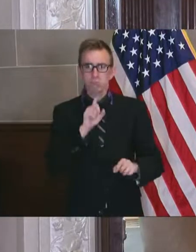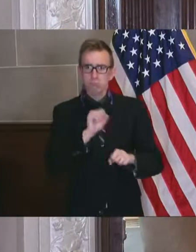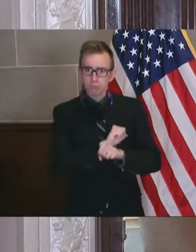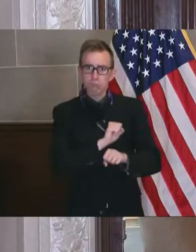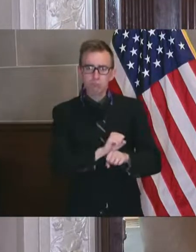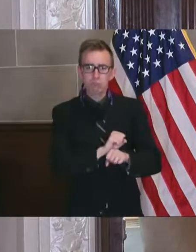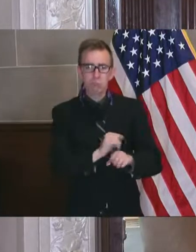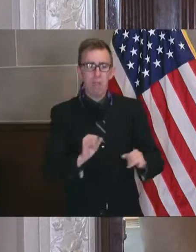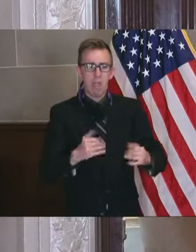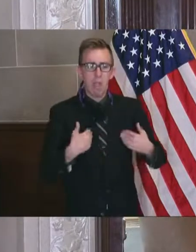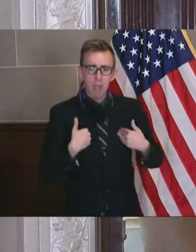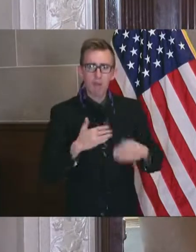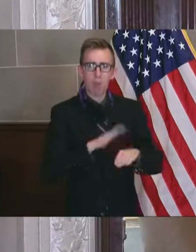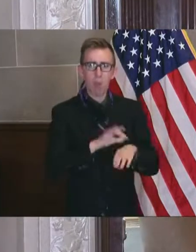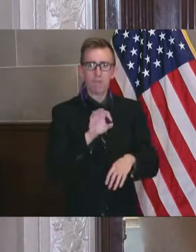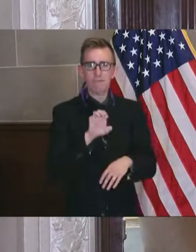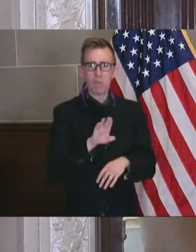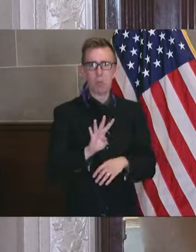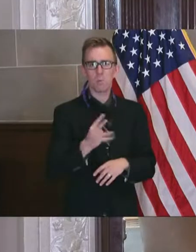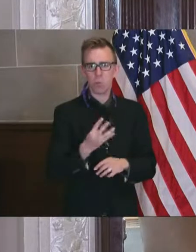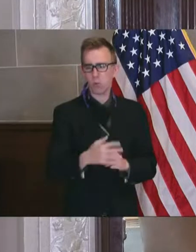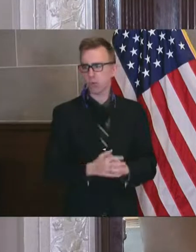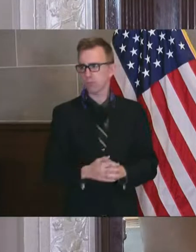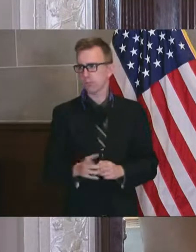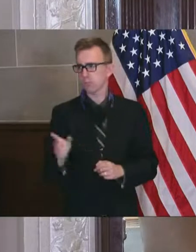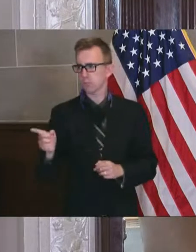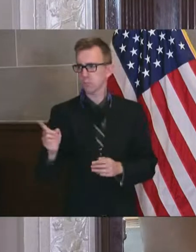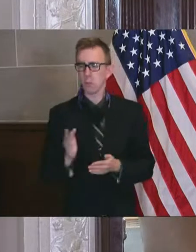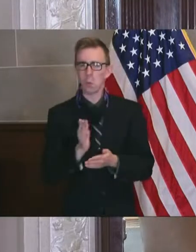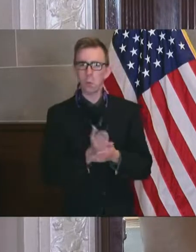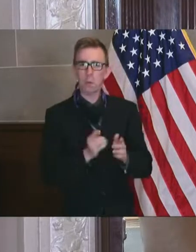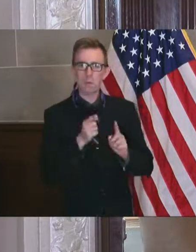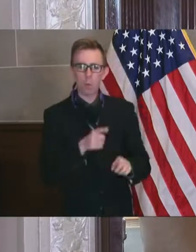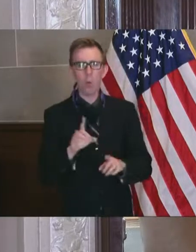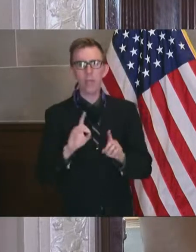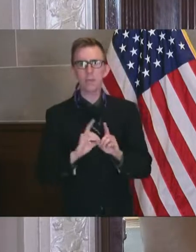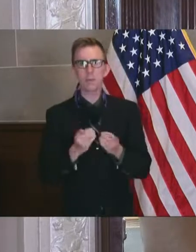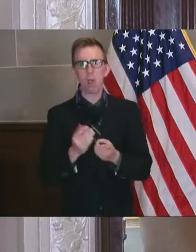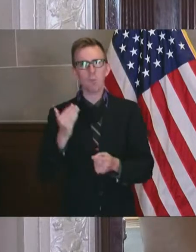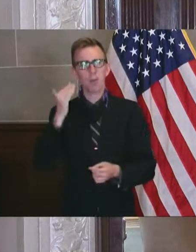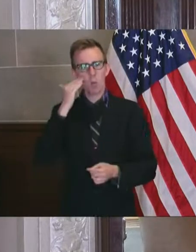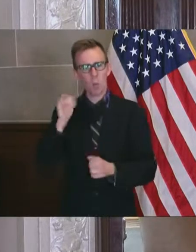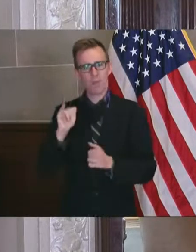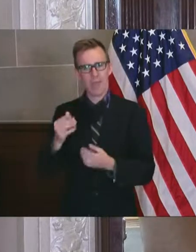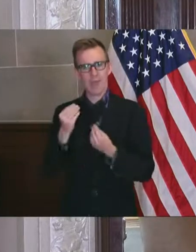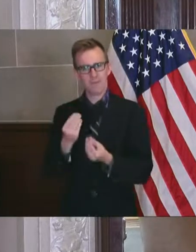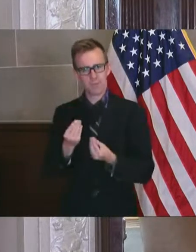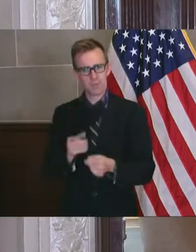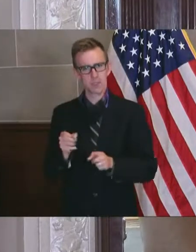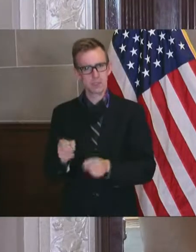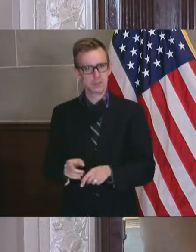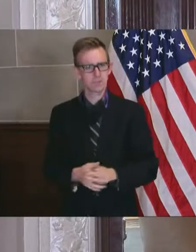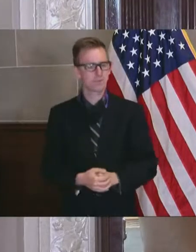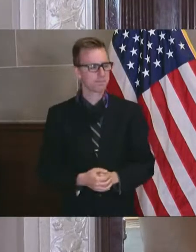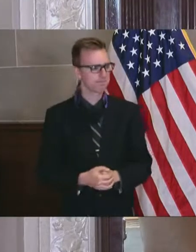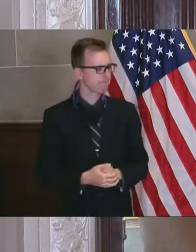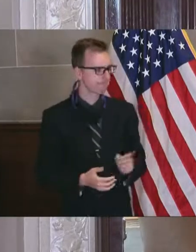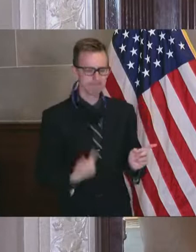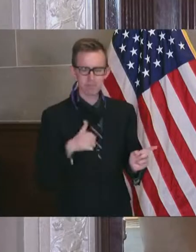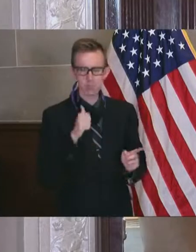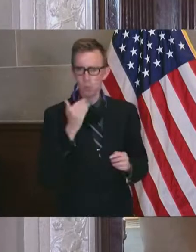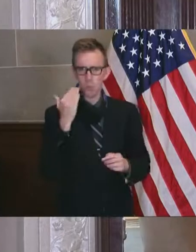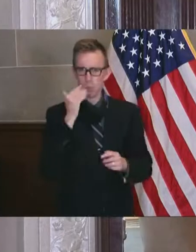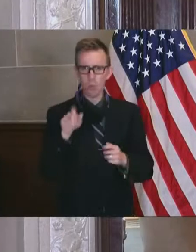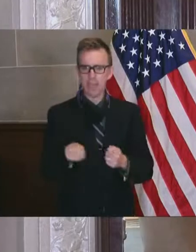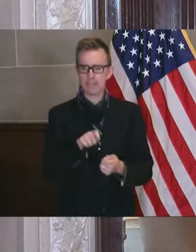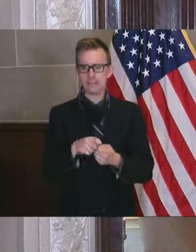on February 4th. So, but at what point, though, did the department know that information? I don't know the